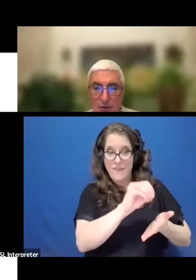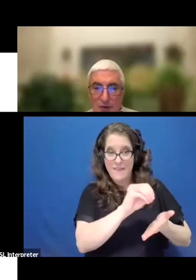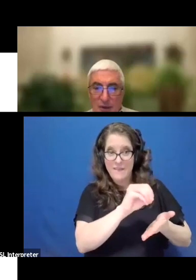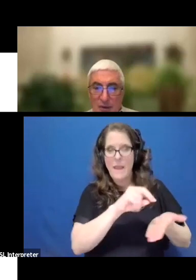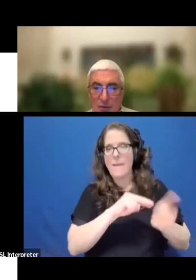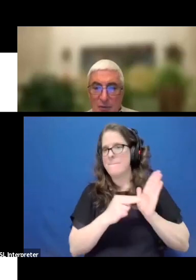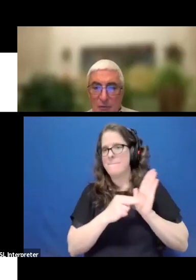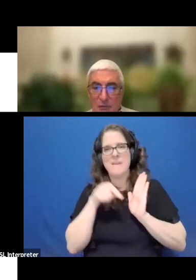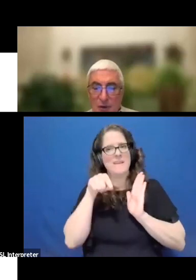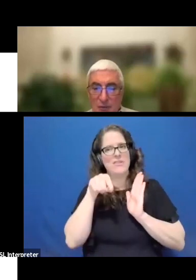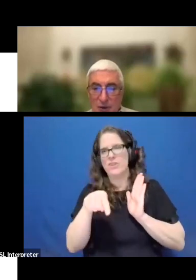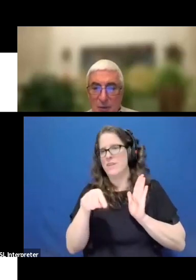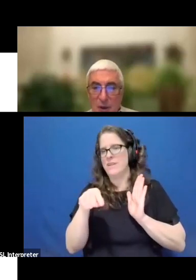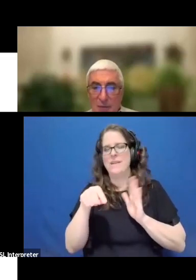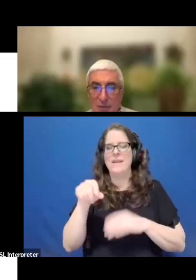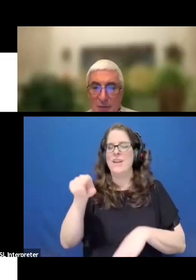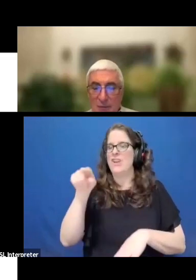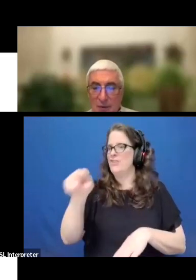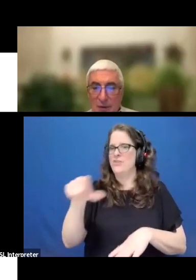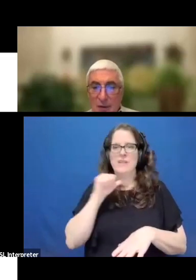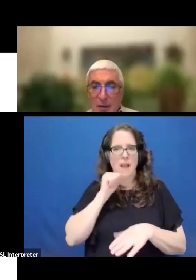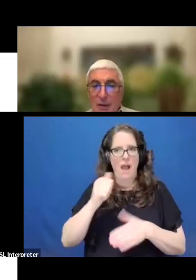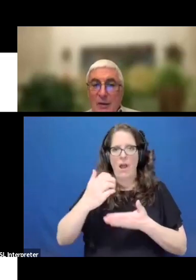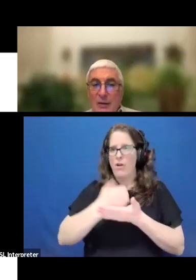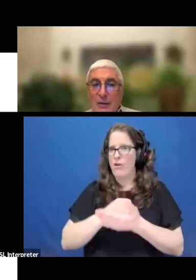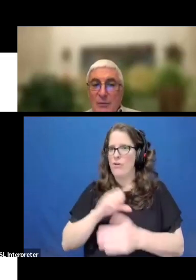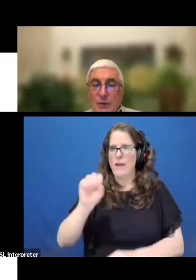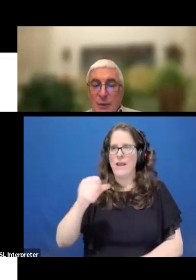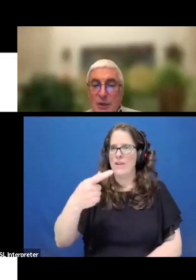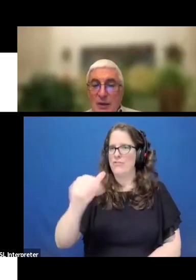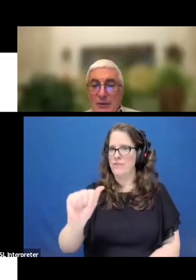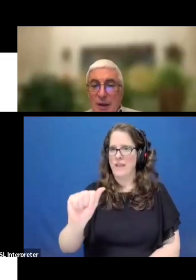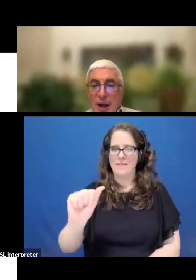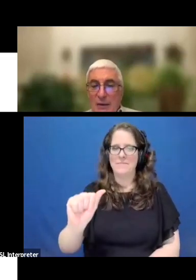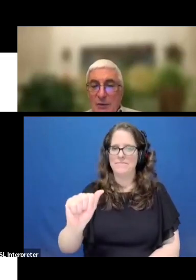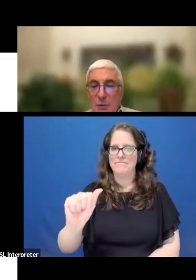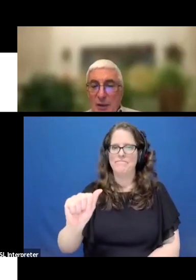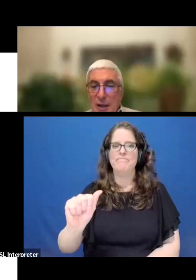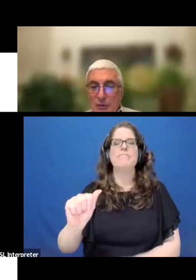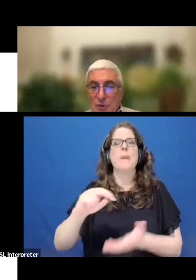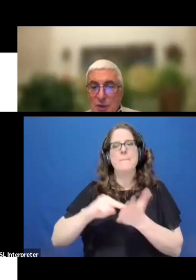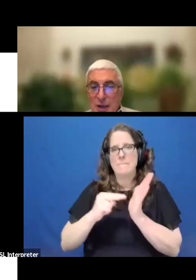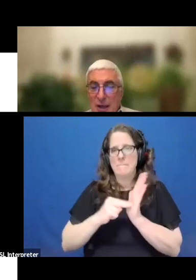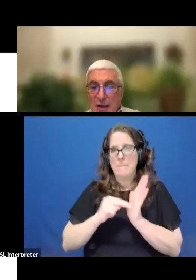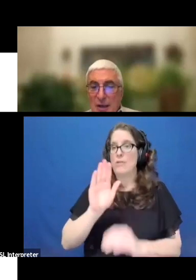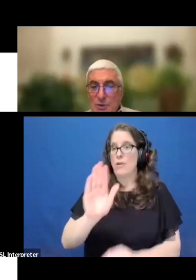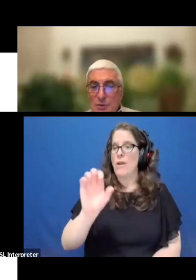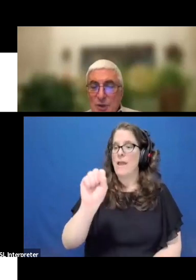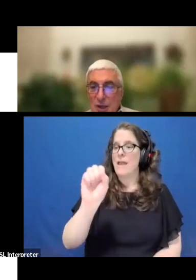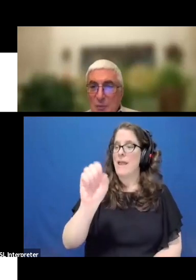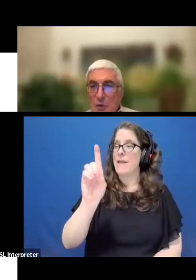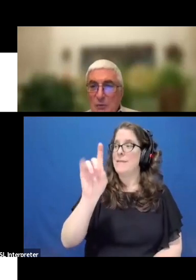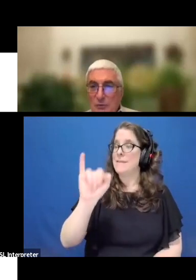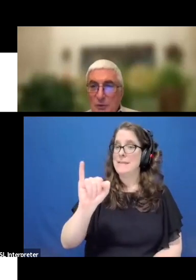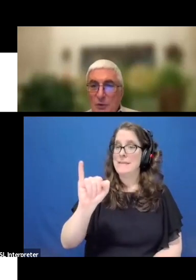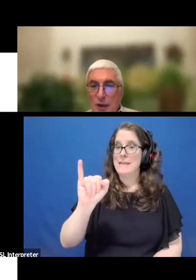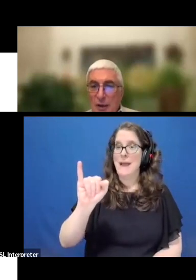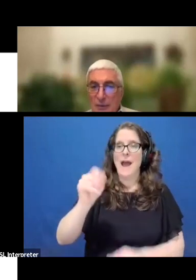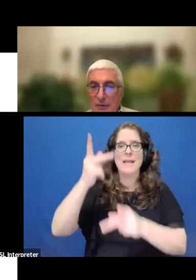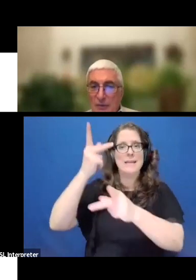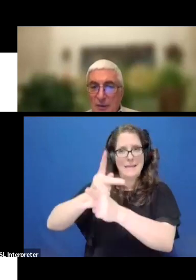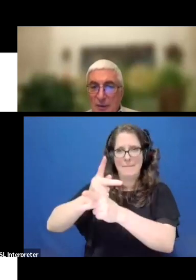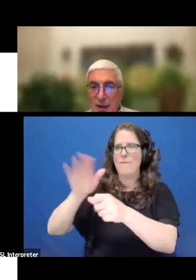of $1,550 a month, Phoebe is not doing SGA and she'll keep her